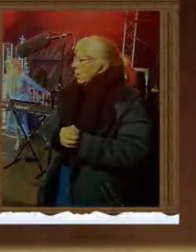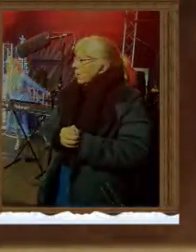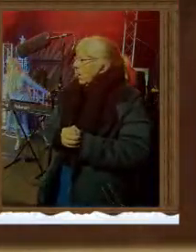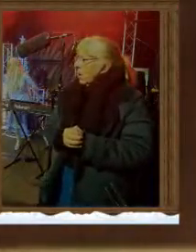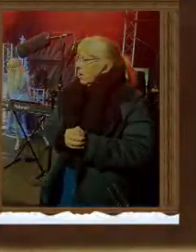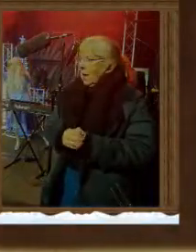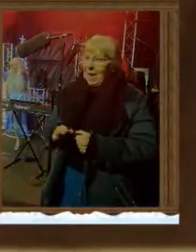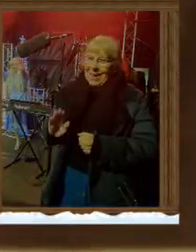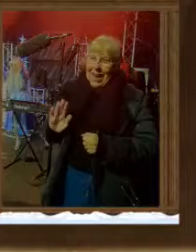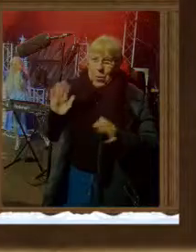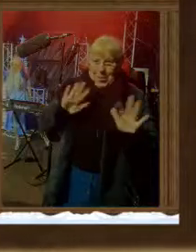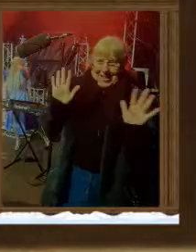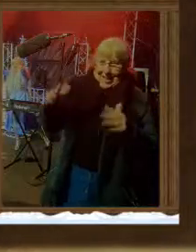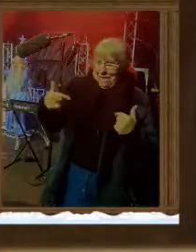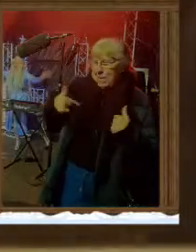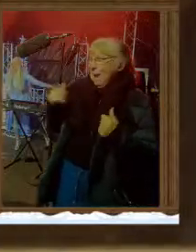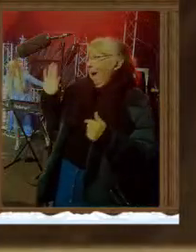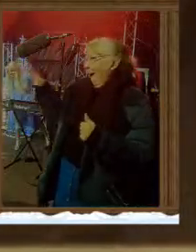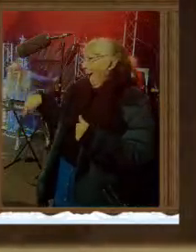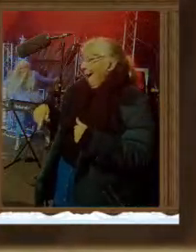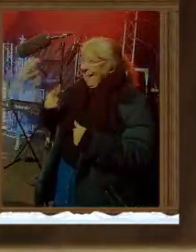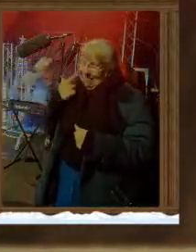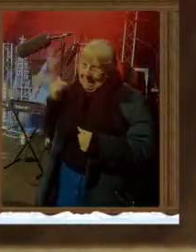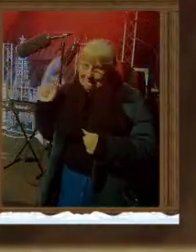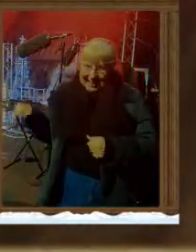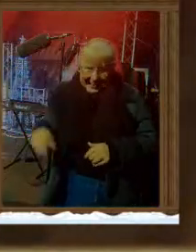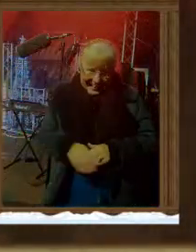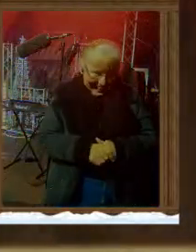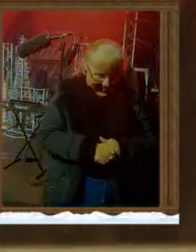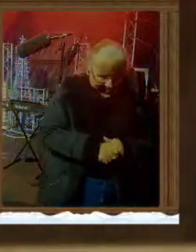Oh, thanks. Aren't they so cool?